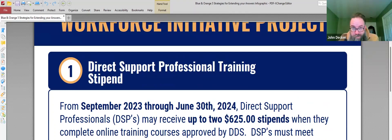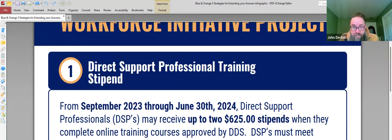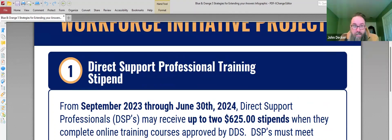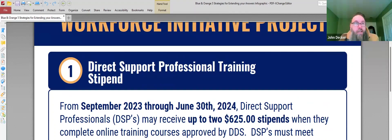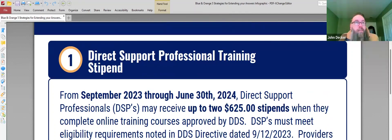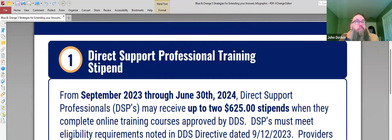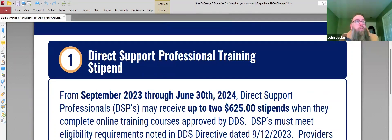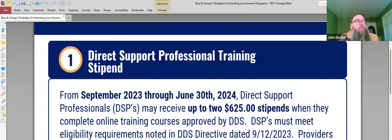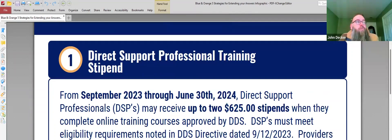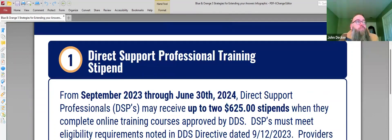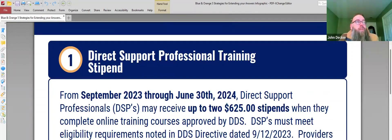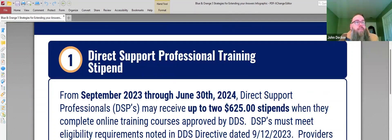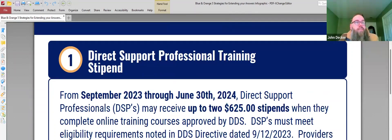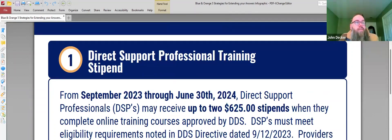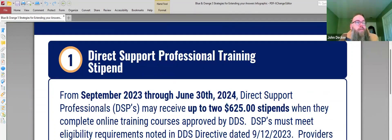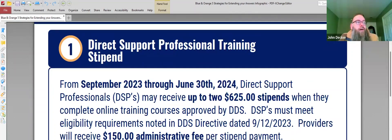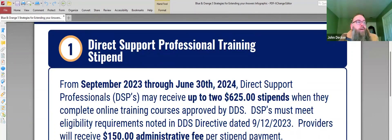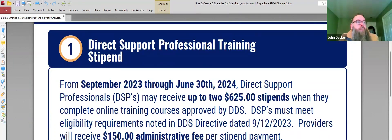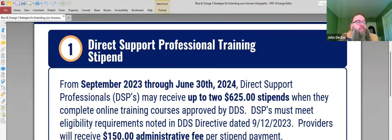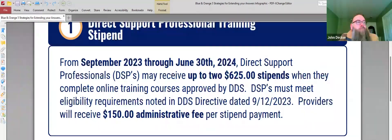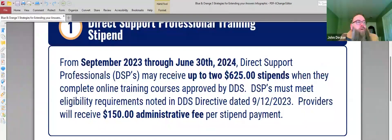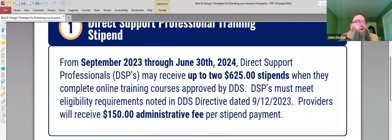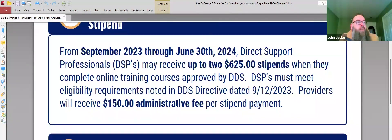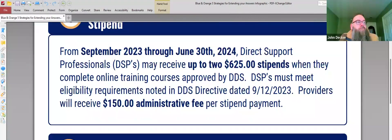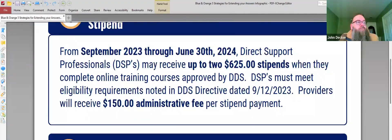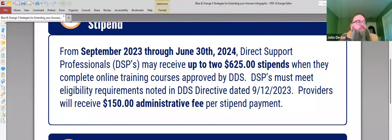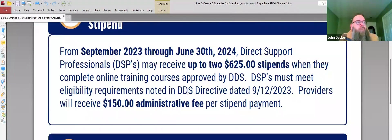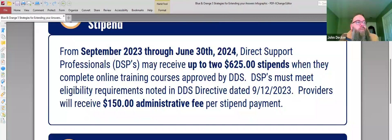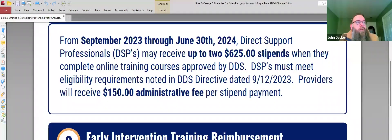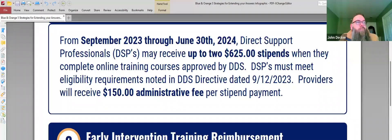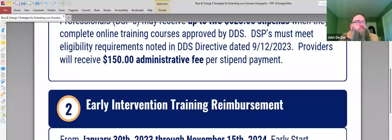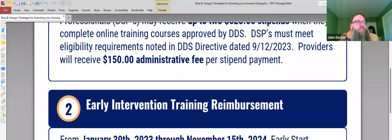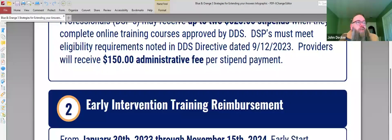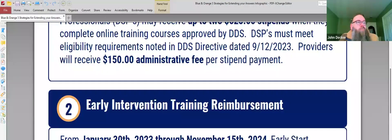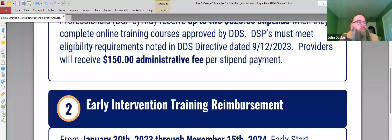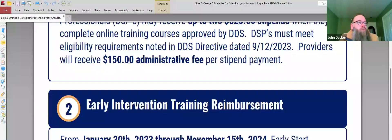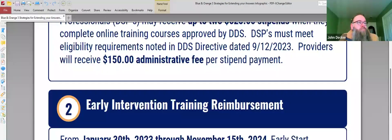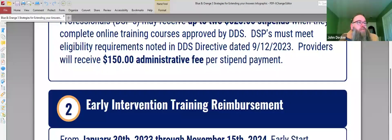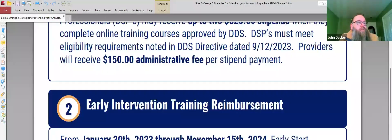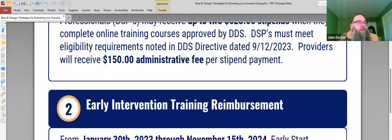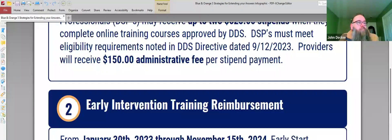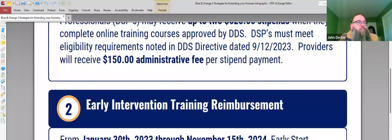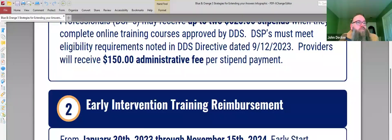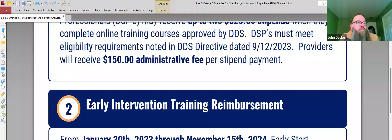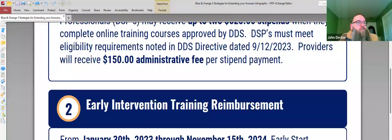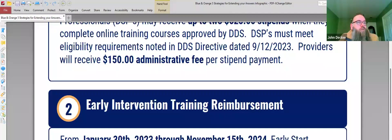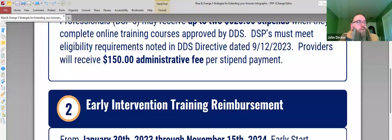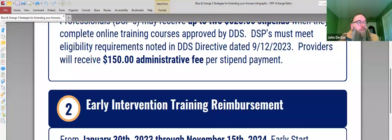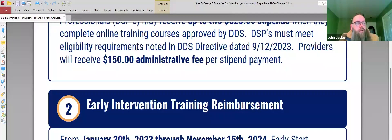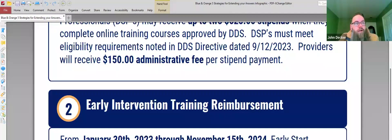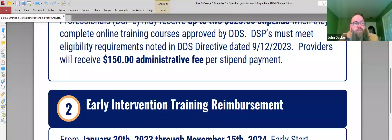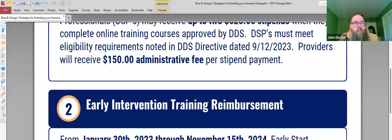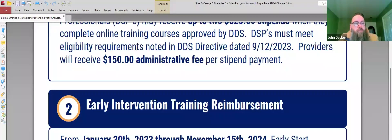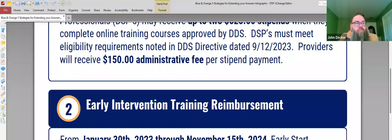for me at least I kind of have it all in one place. And so on here is also the early intervention training reimbursement, which is